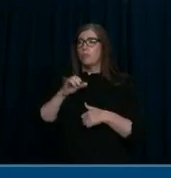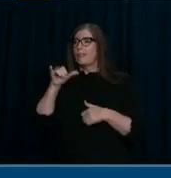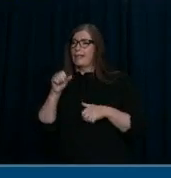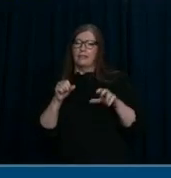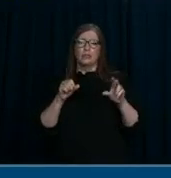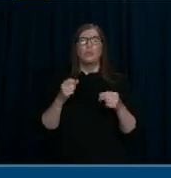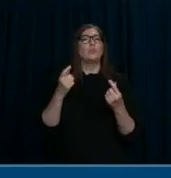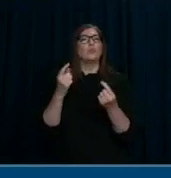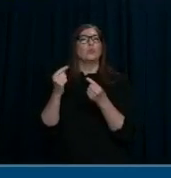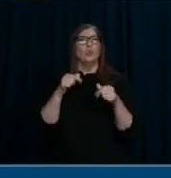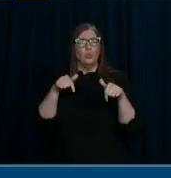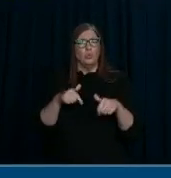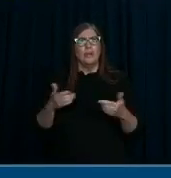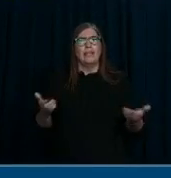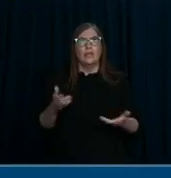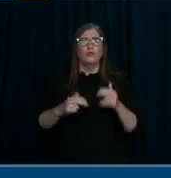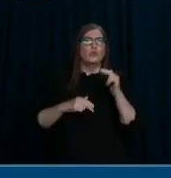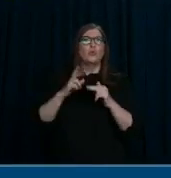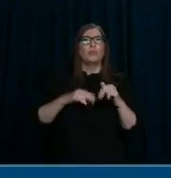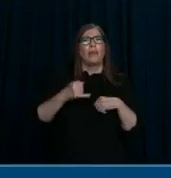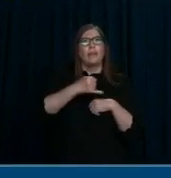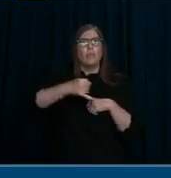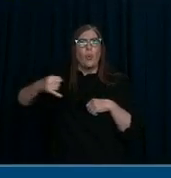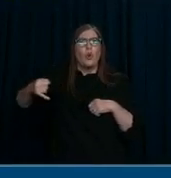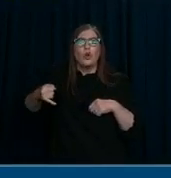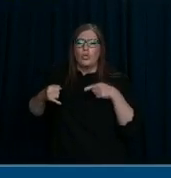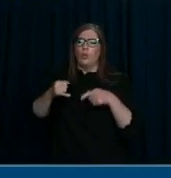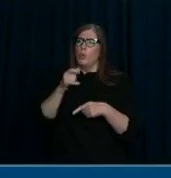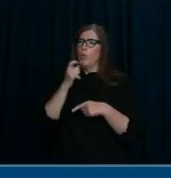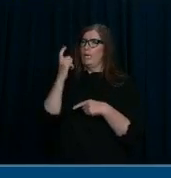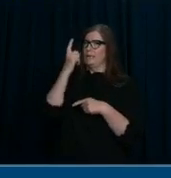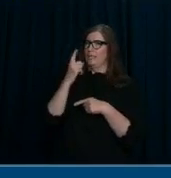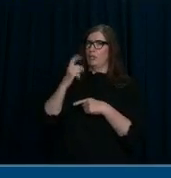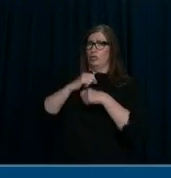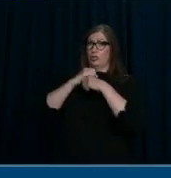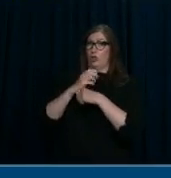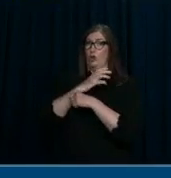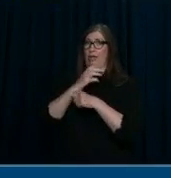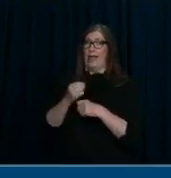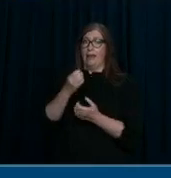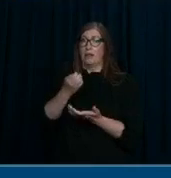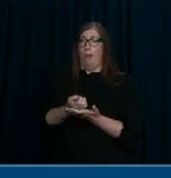do in this country to build a border that takes into account security and commerce?